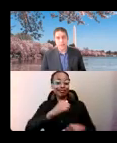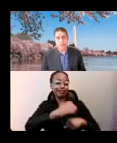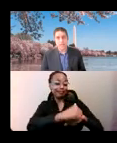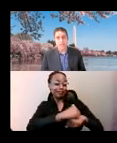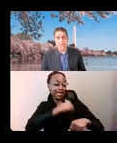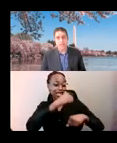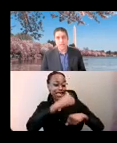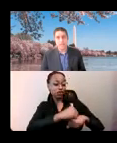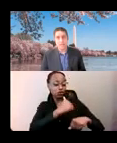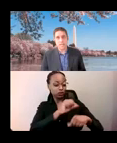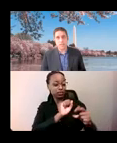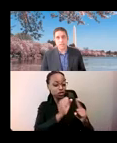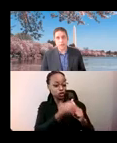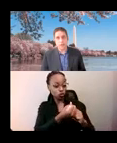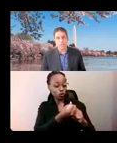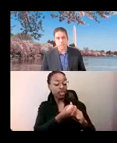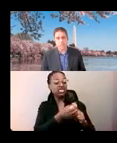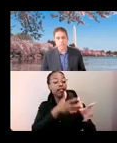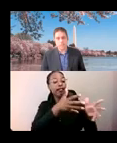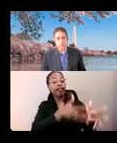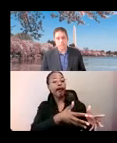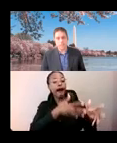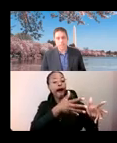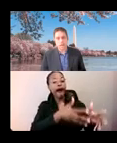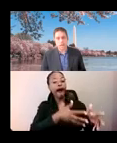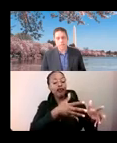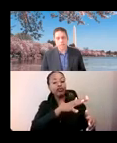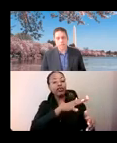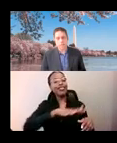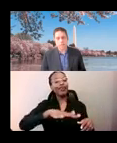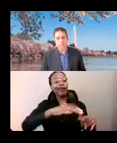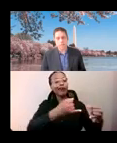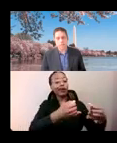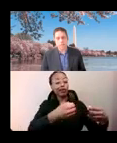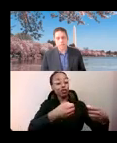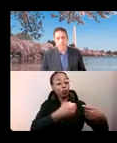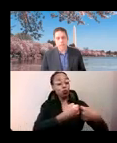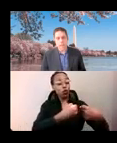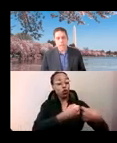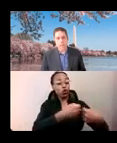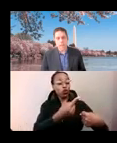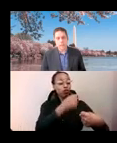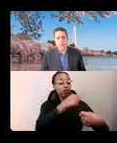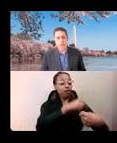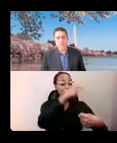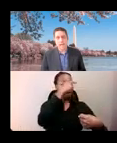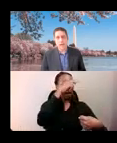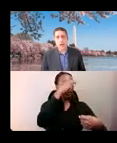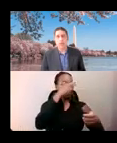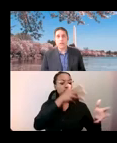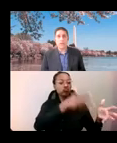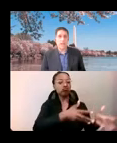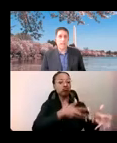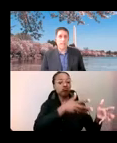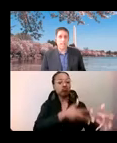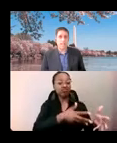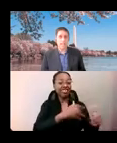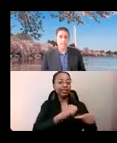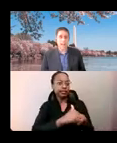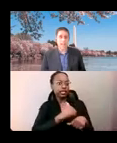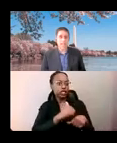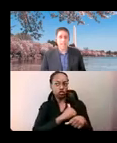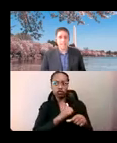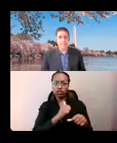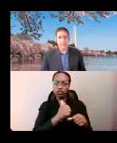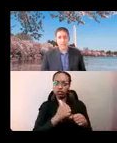of the border in some of the most dangerous parts of the world. We were able to get all of our clients